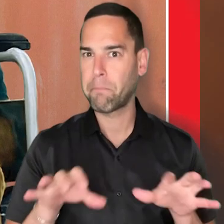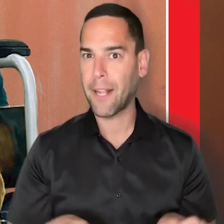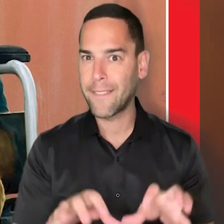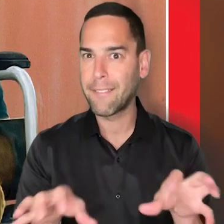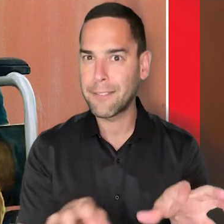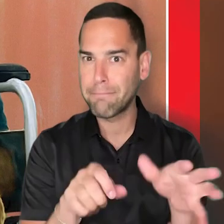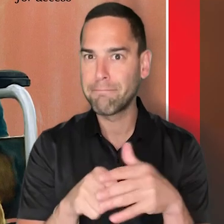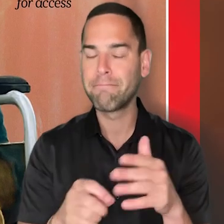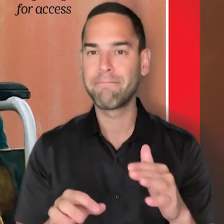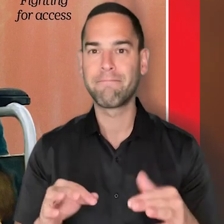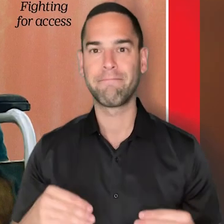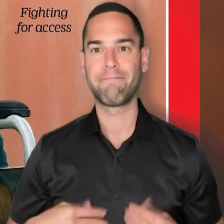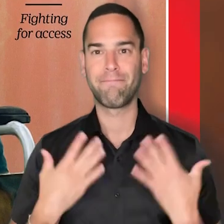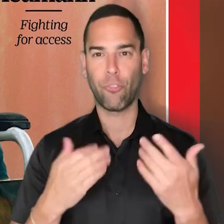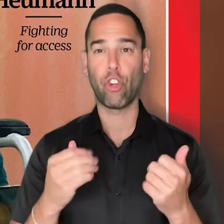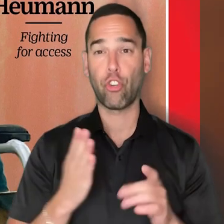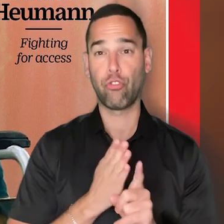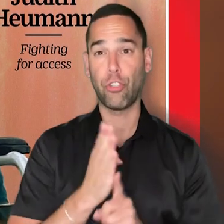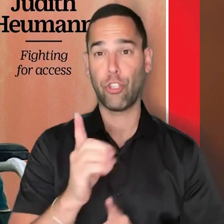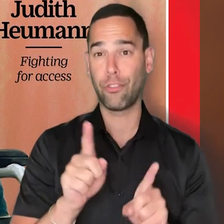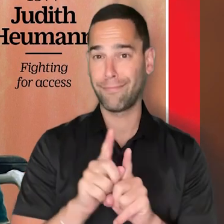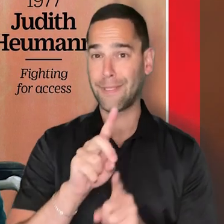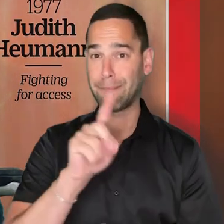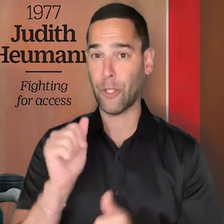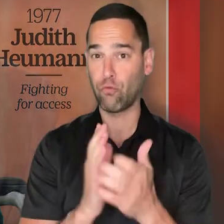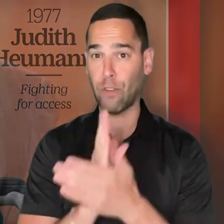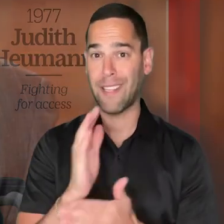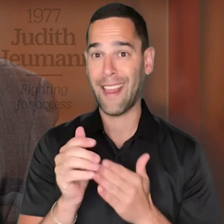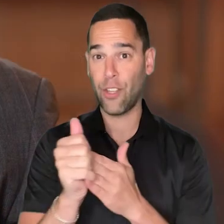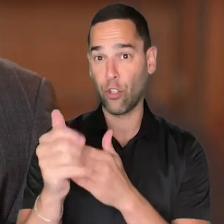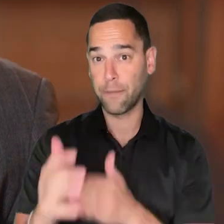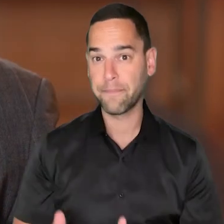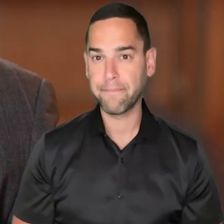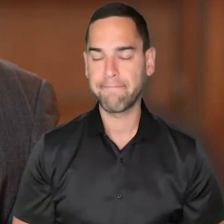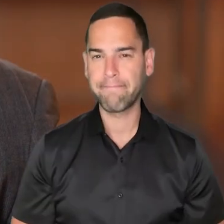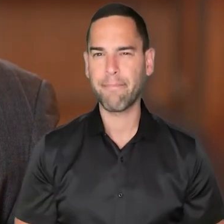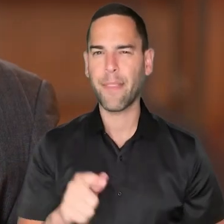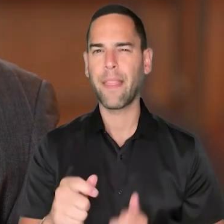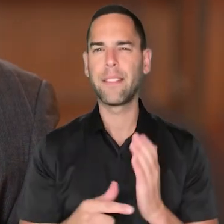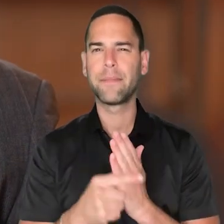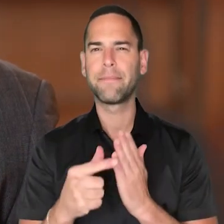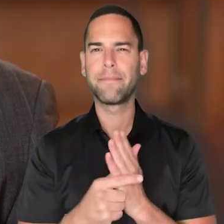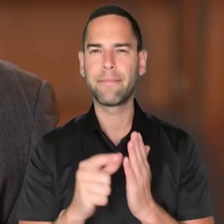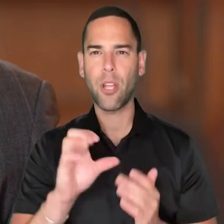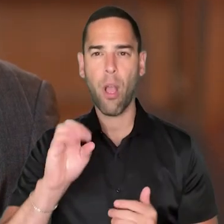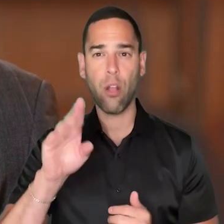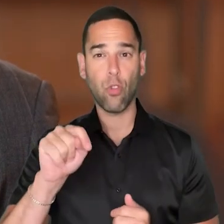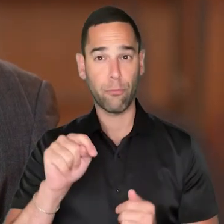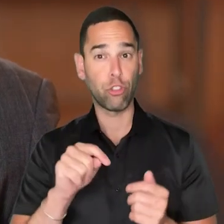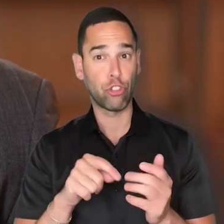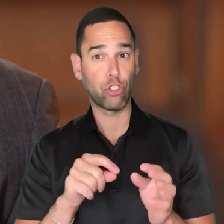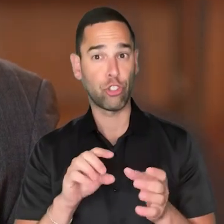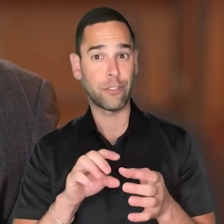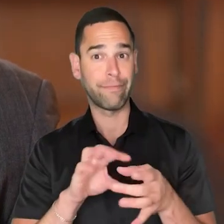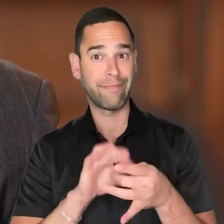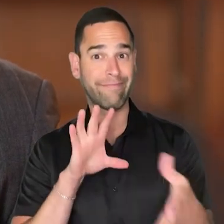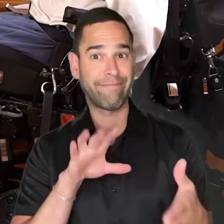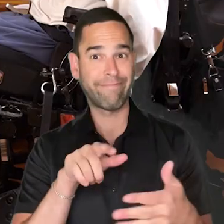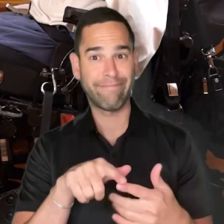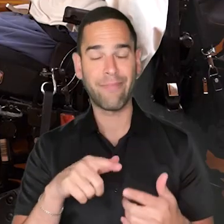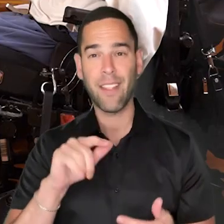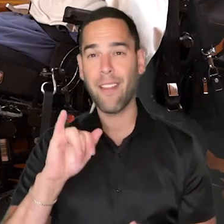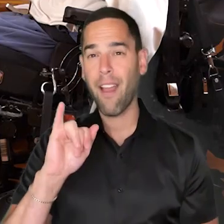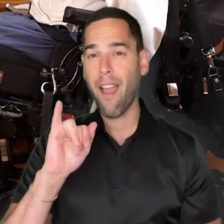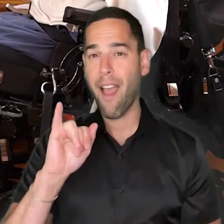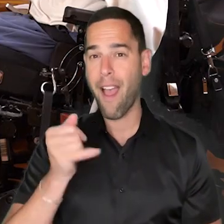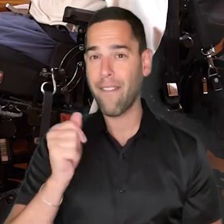sparked her remarkable career as a disability rights leader. Recently, October Issues theme advisors Lisa Iezzoni